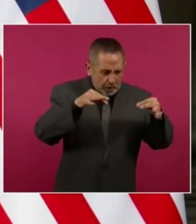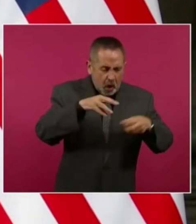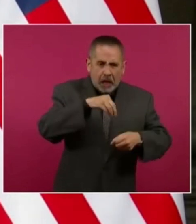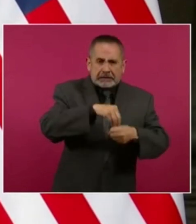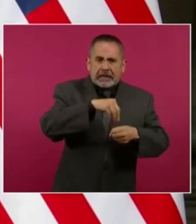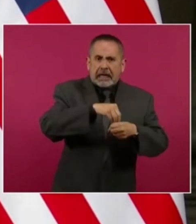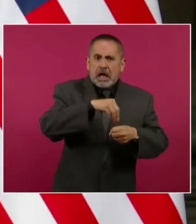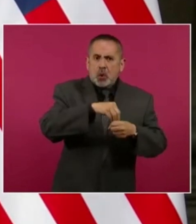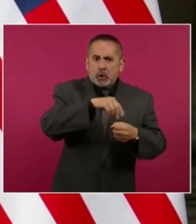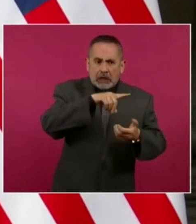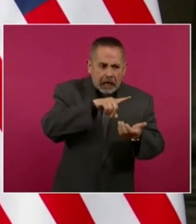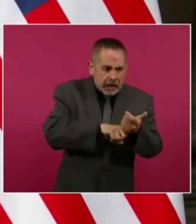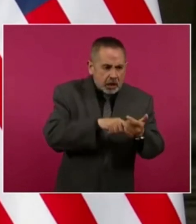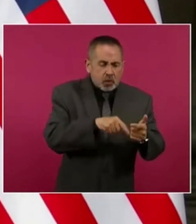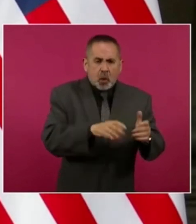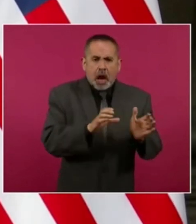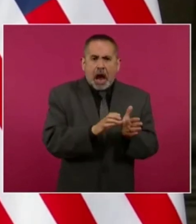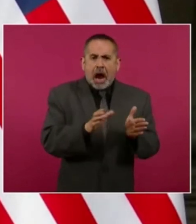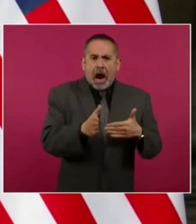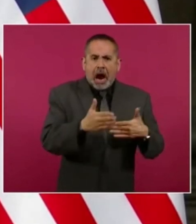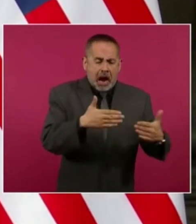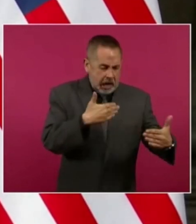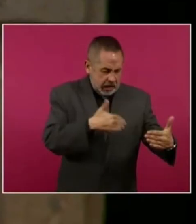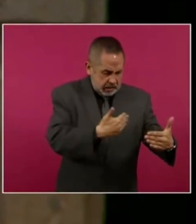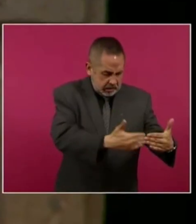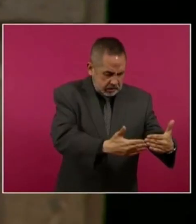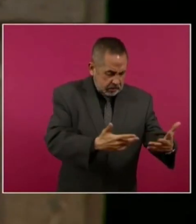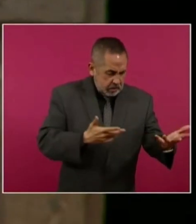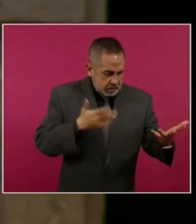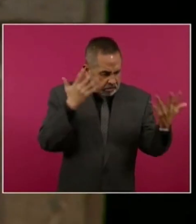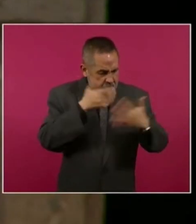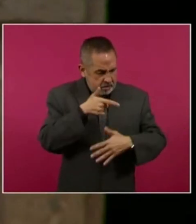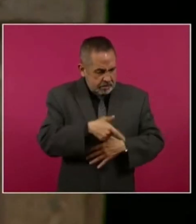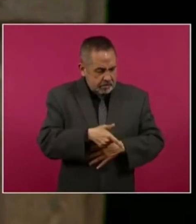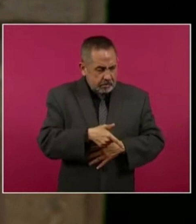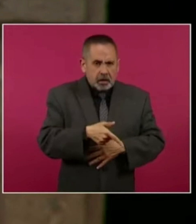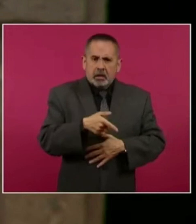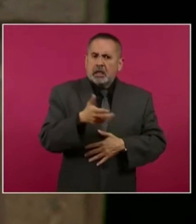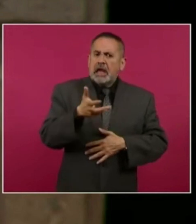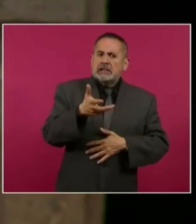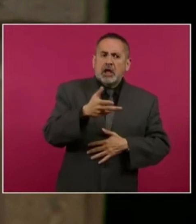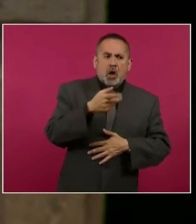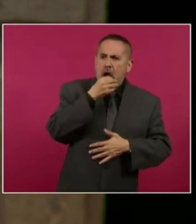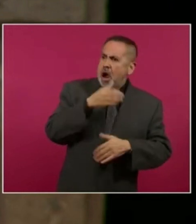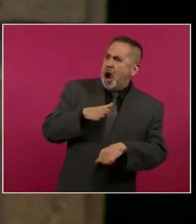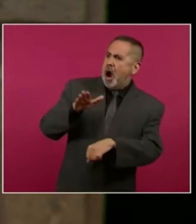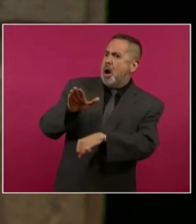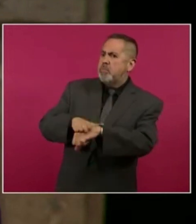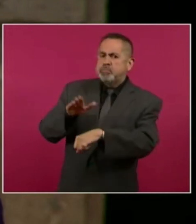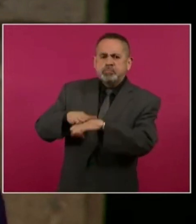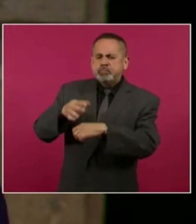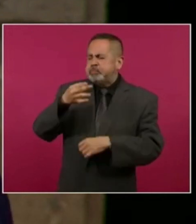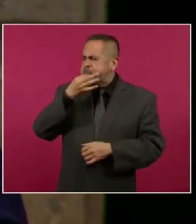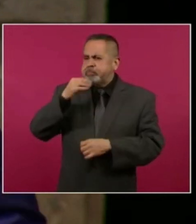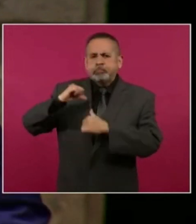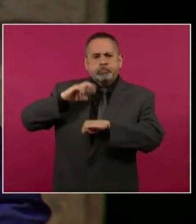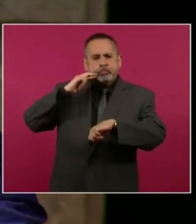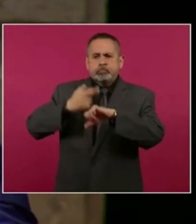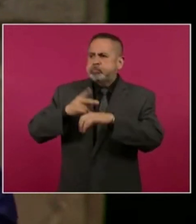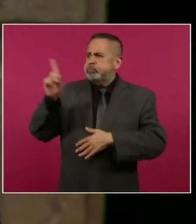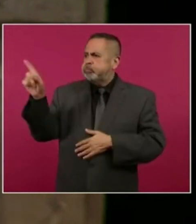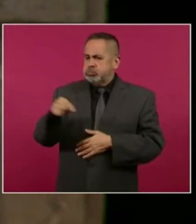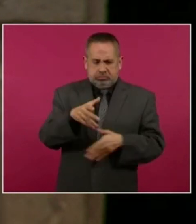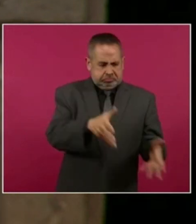And they did what they should have done. They immediately called the archives, immediately called the archives, turned them over to the archives.